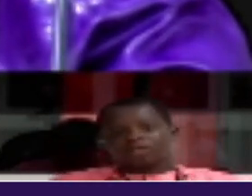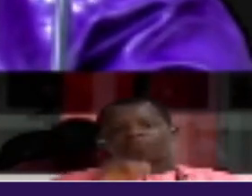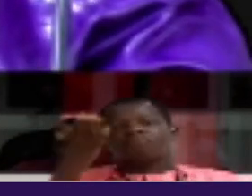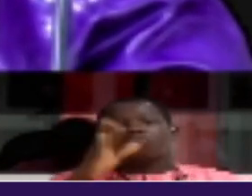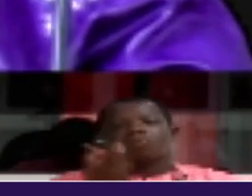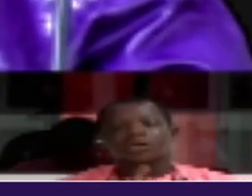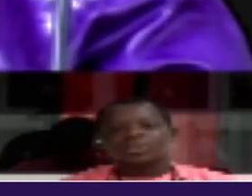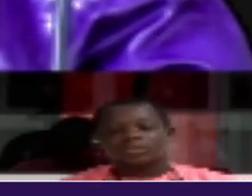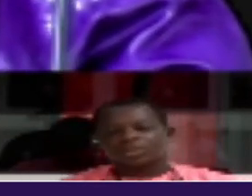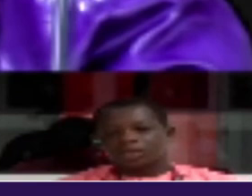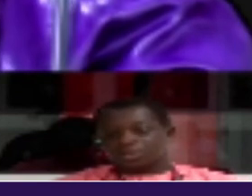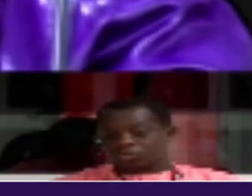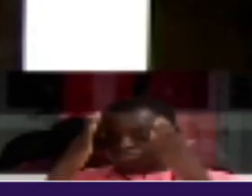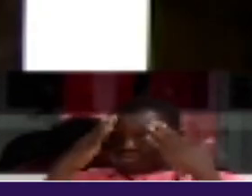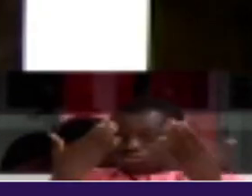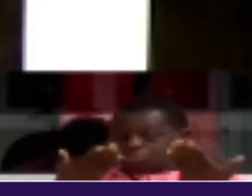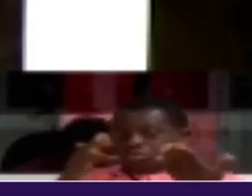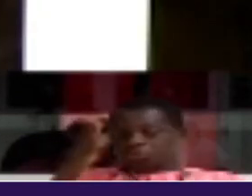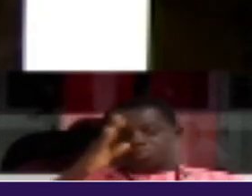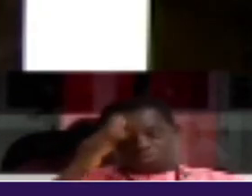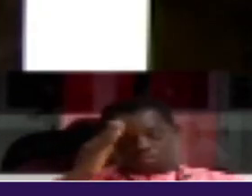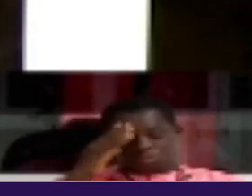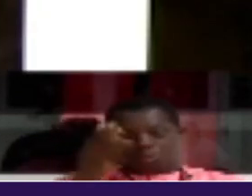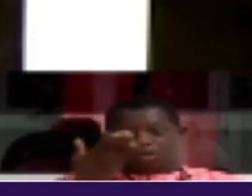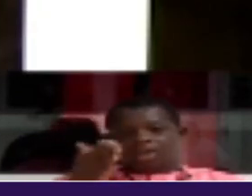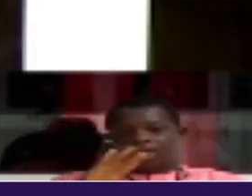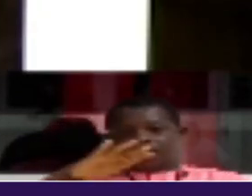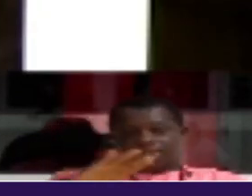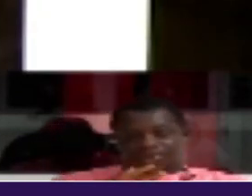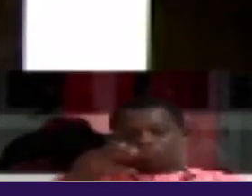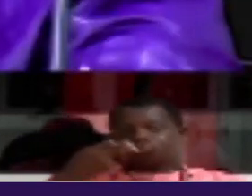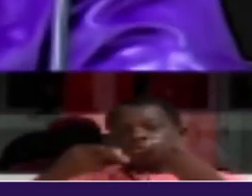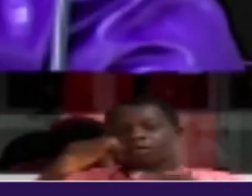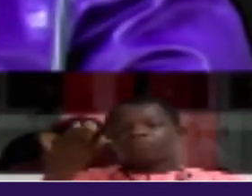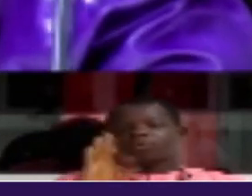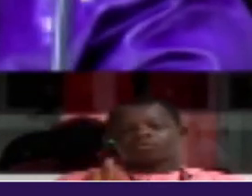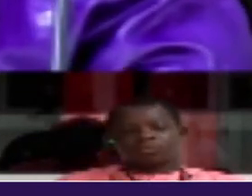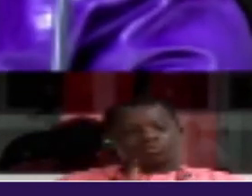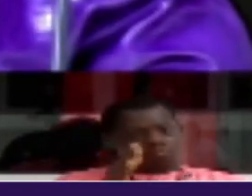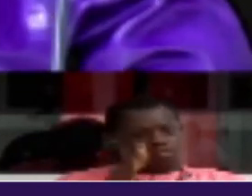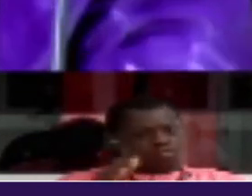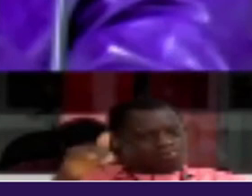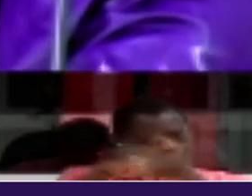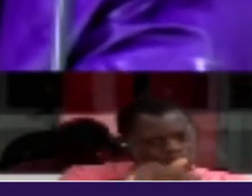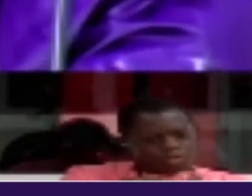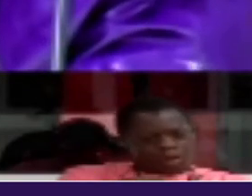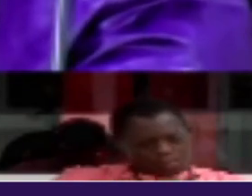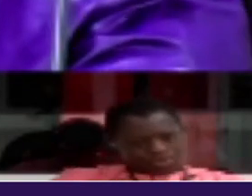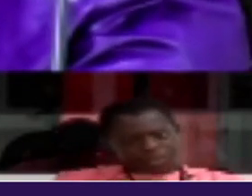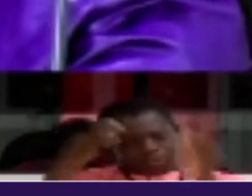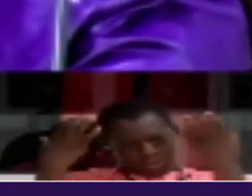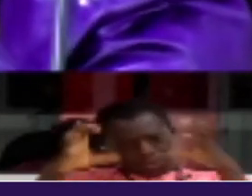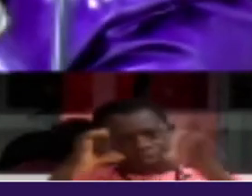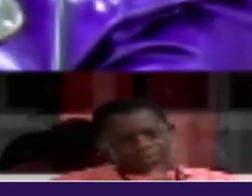know. Because he knows where he get that stories from. But if he implicated himself. Would he lie